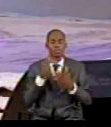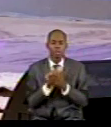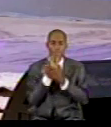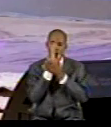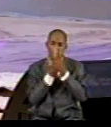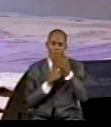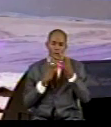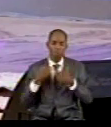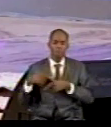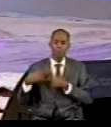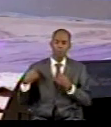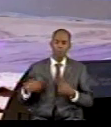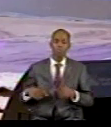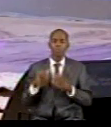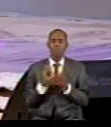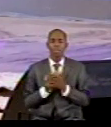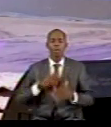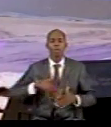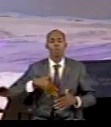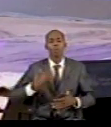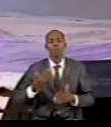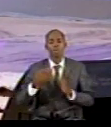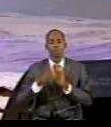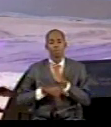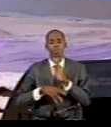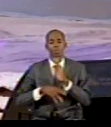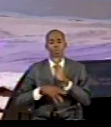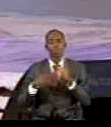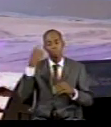and that willingness of mind, that your